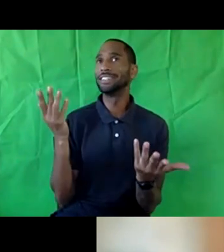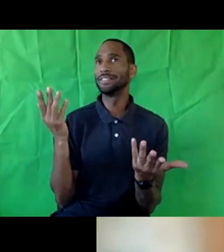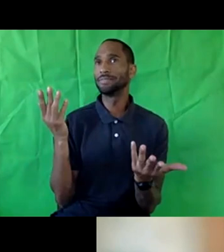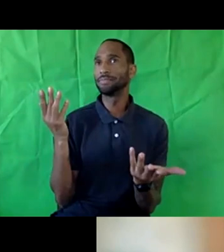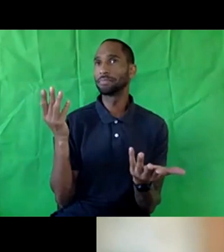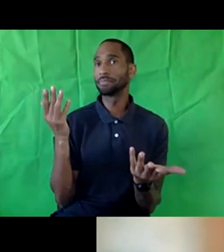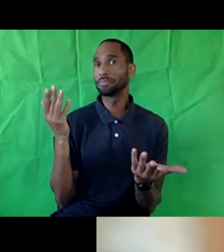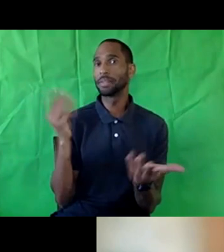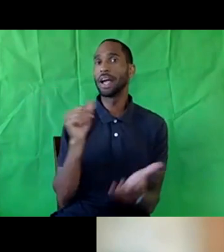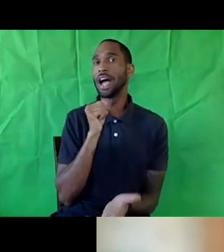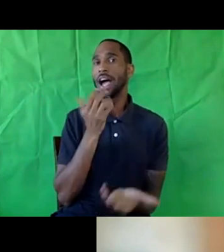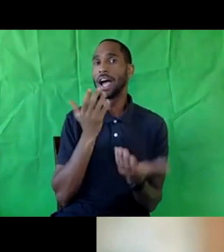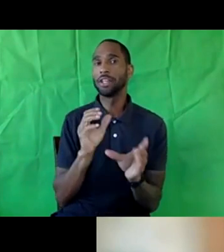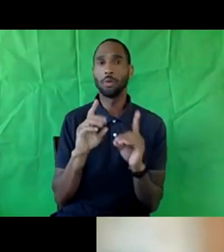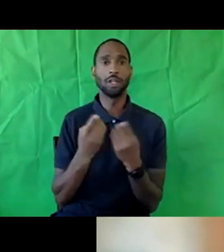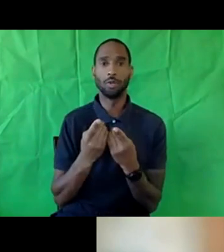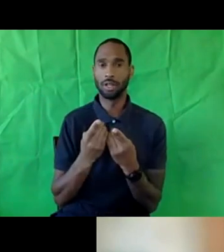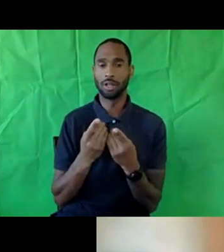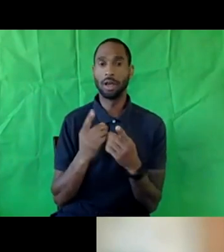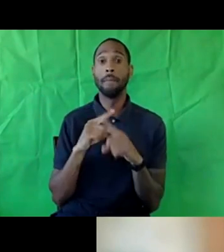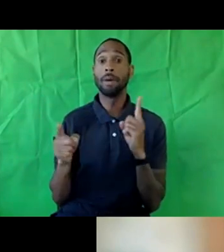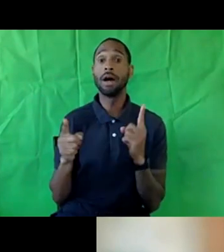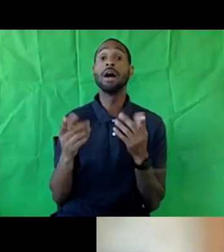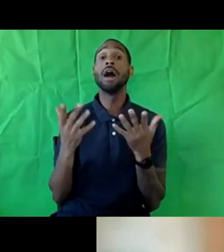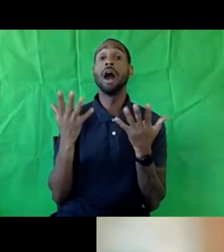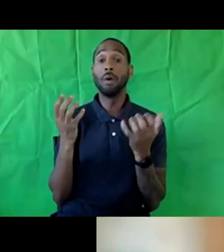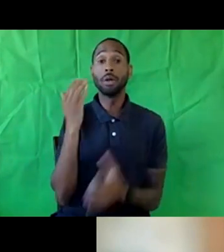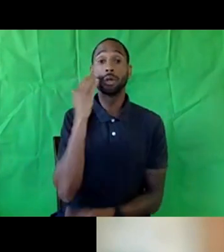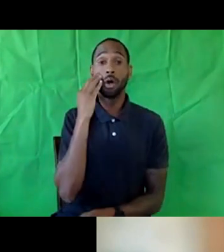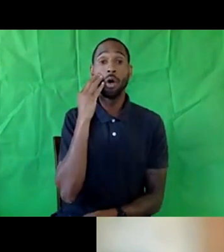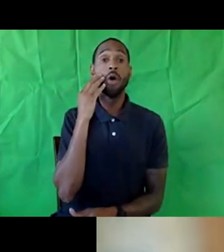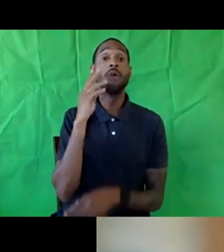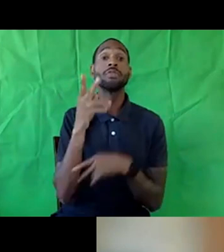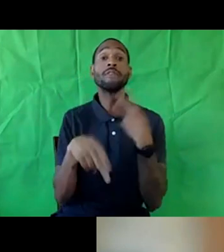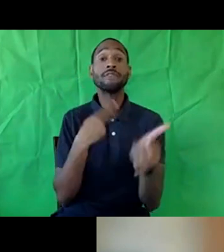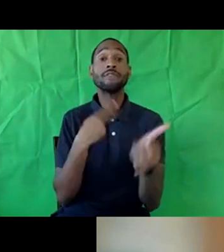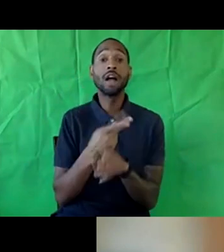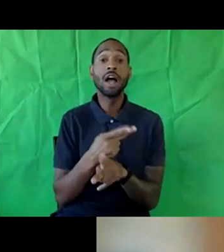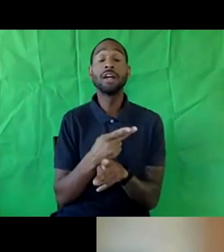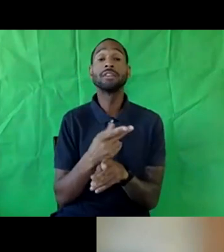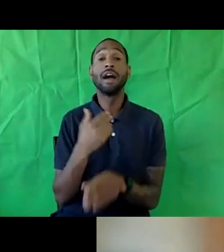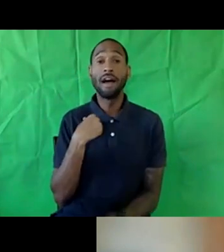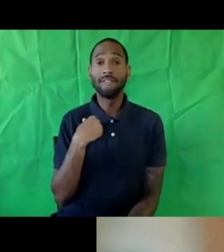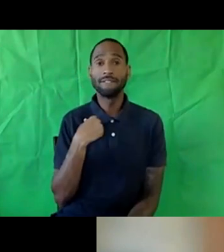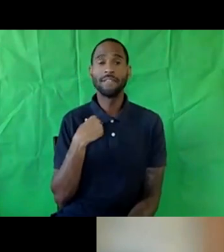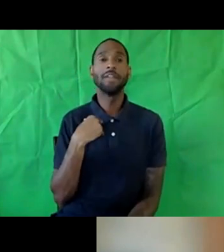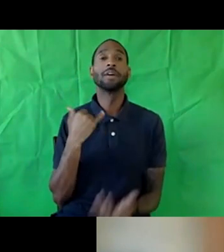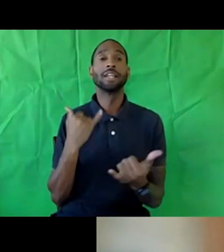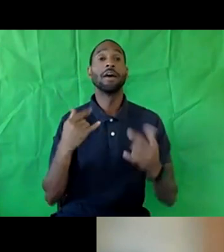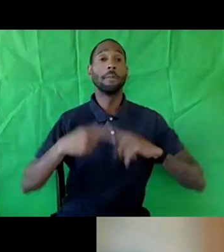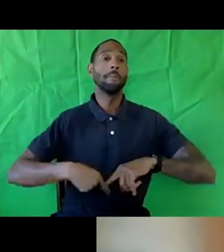I don't want any donuts, but I would like to know what flavors you have. All right, we're gonna pause.